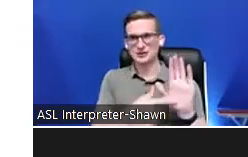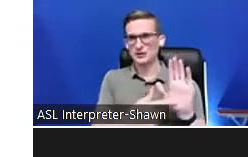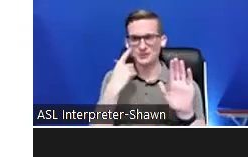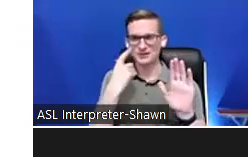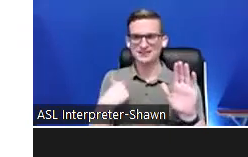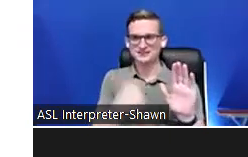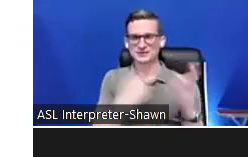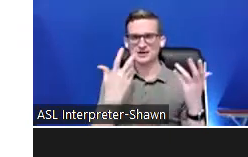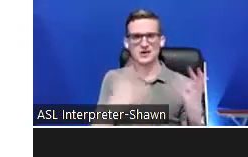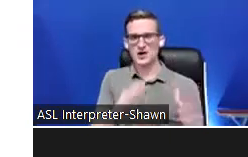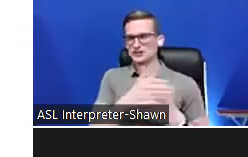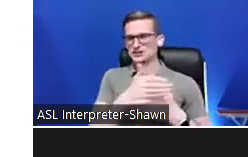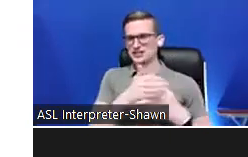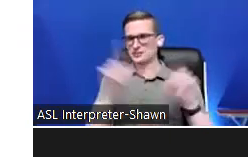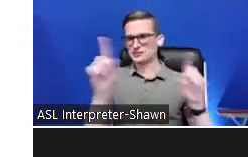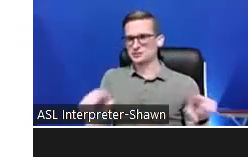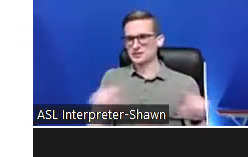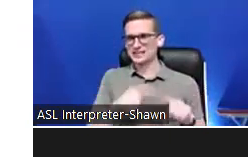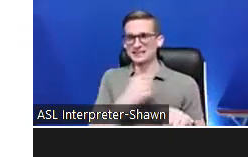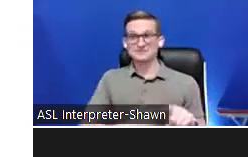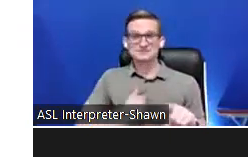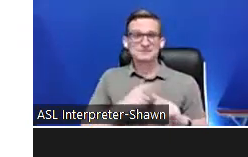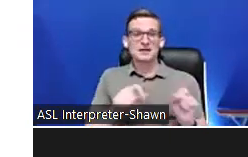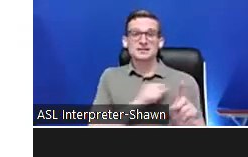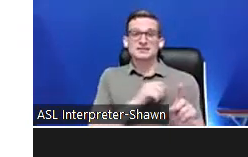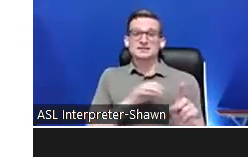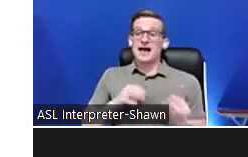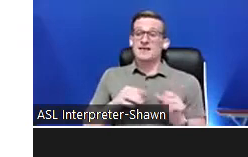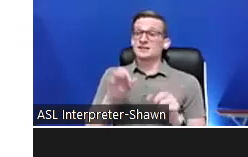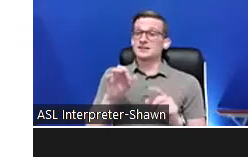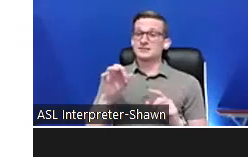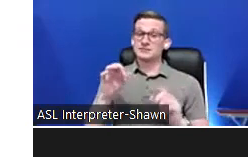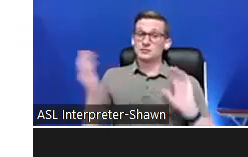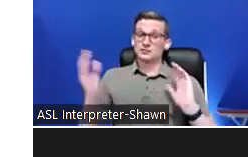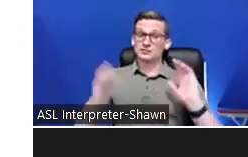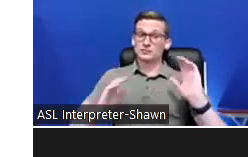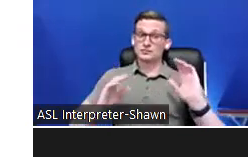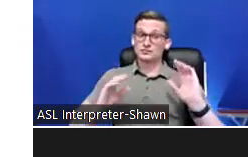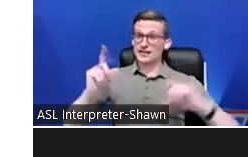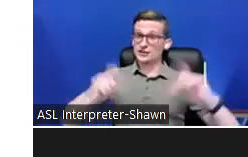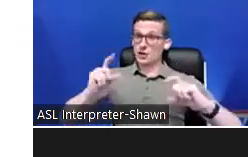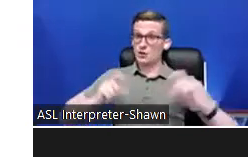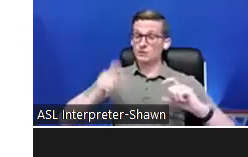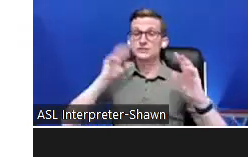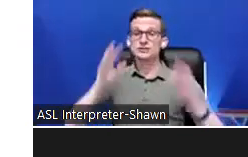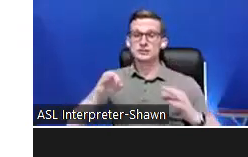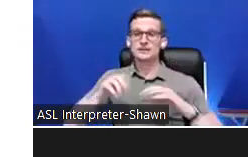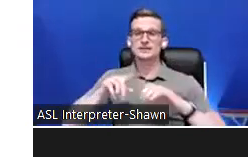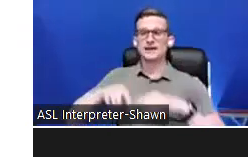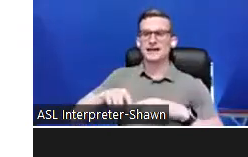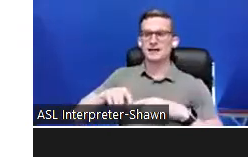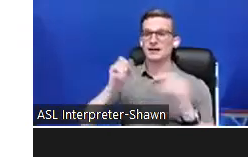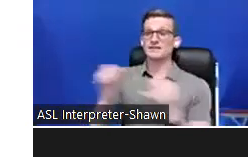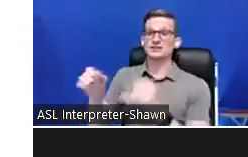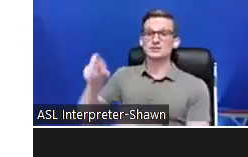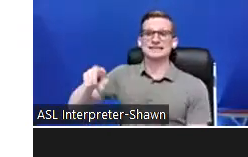But staffing ratios should be determined based on the needs of the individuals when we're talking about personnel. And then